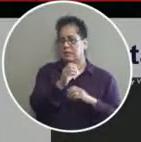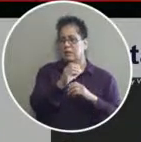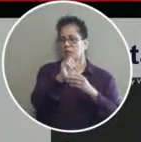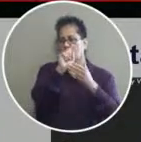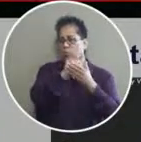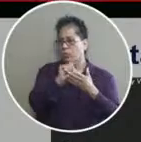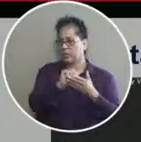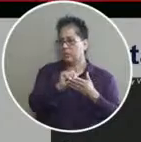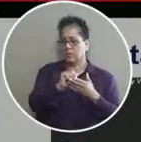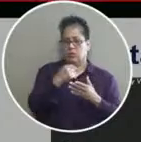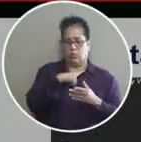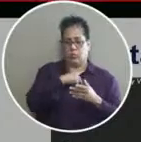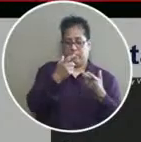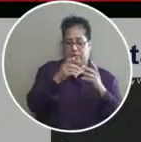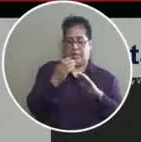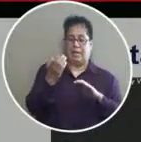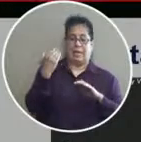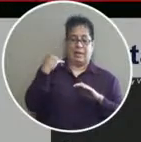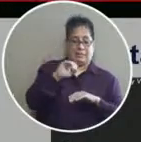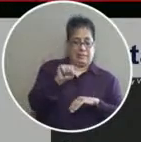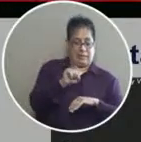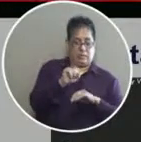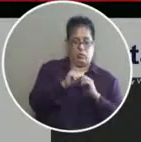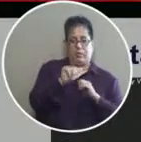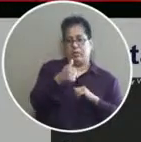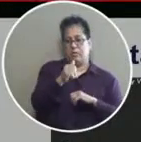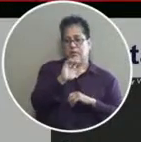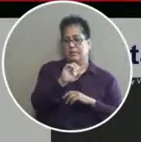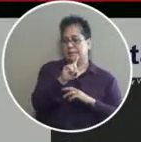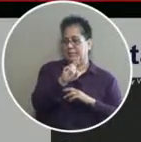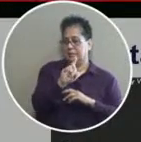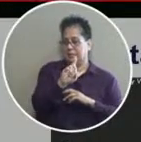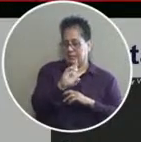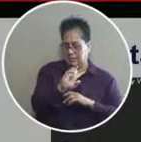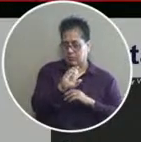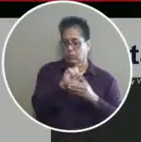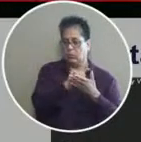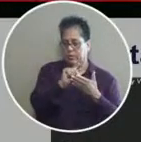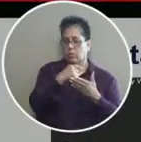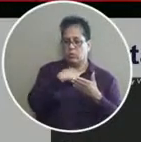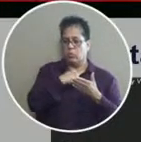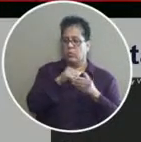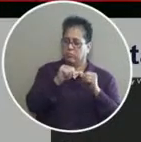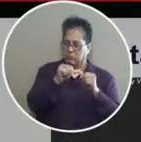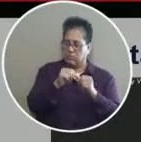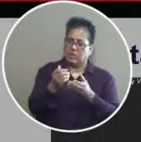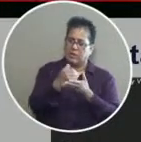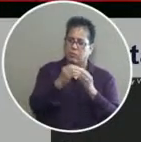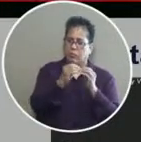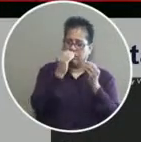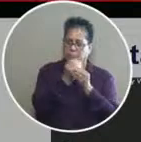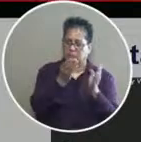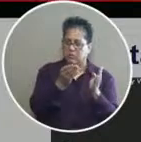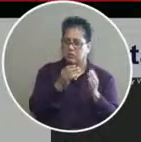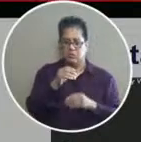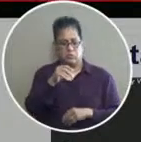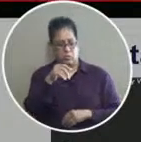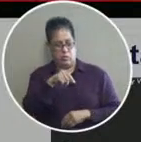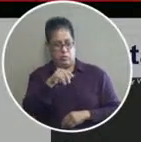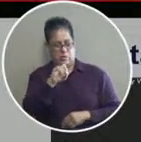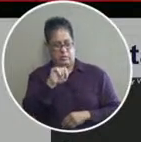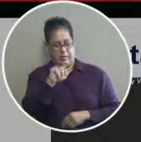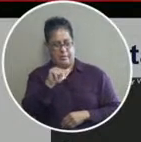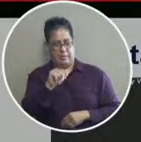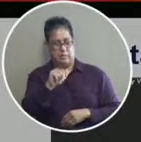we finished last Saturday with another CDC week and we continue gathering information. So the data that's coming out to